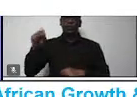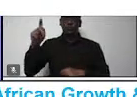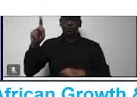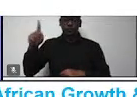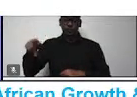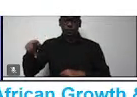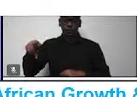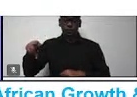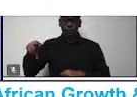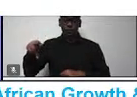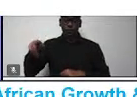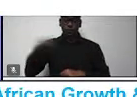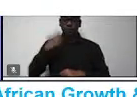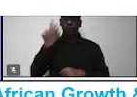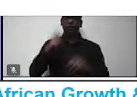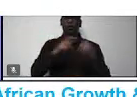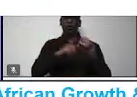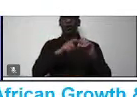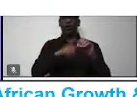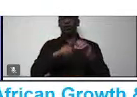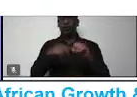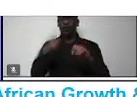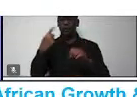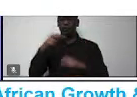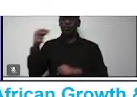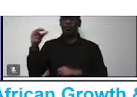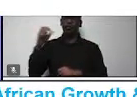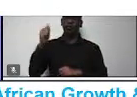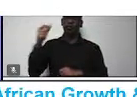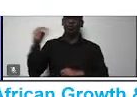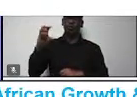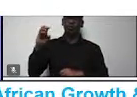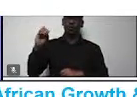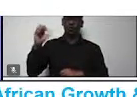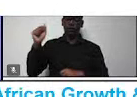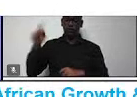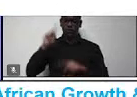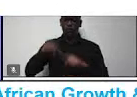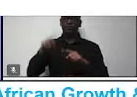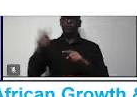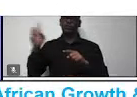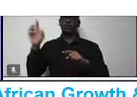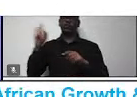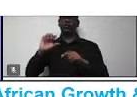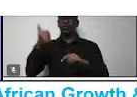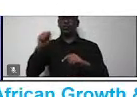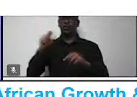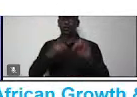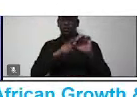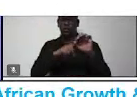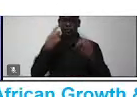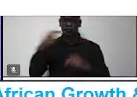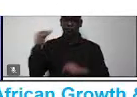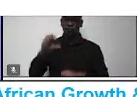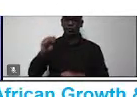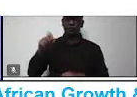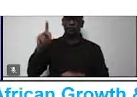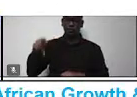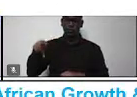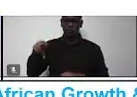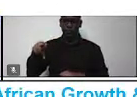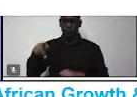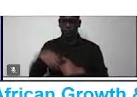to qualify for AGOA, you need to qualify for GSP. Which is quite key in terms of how AGOA fits